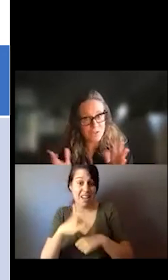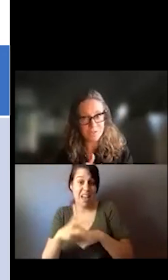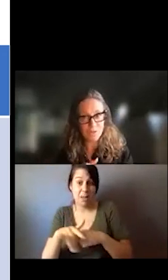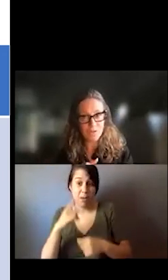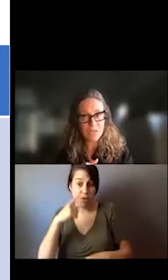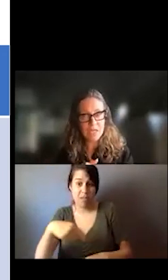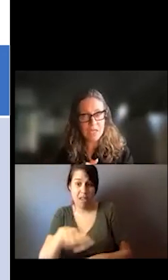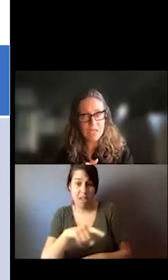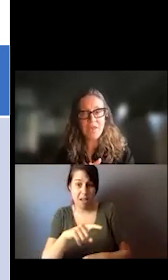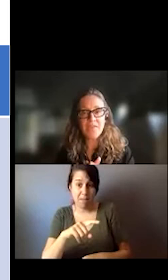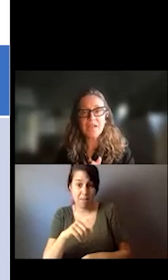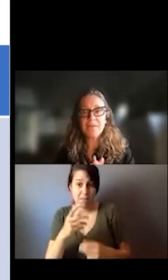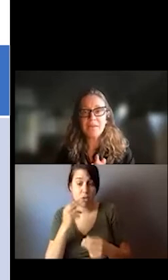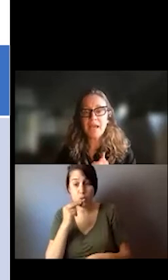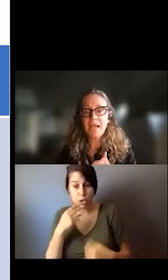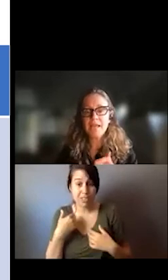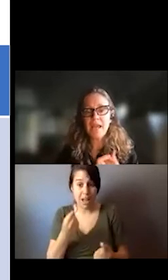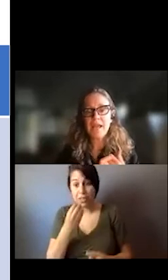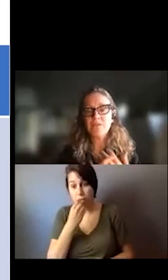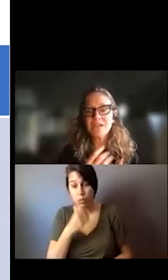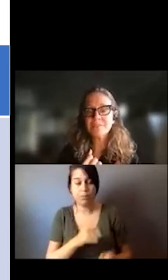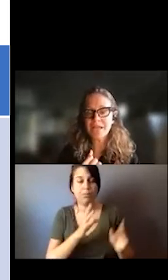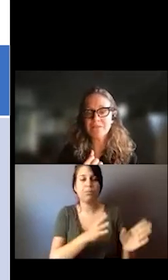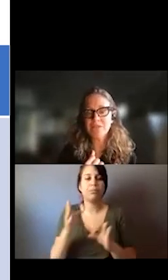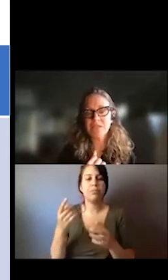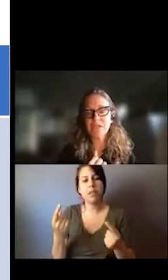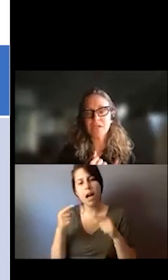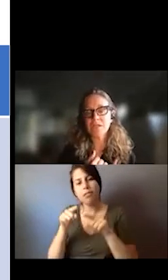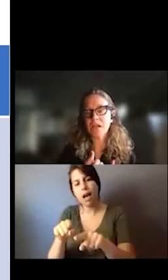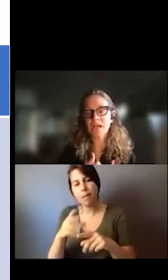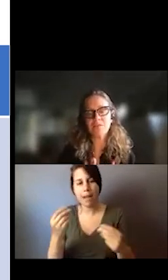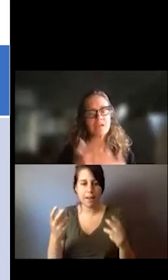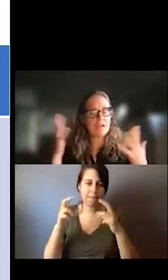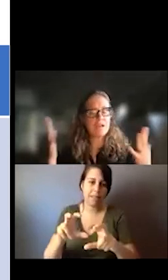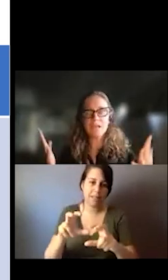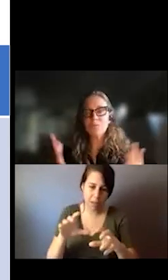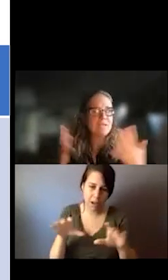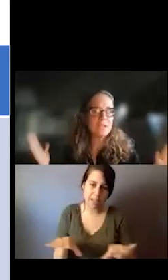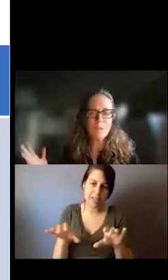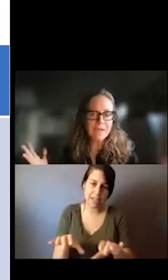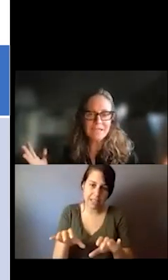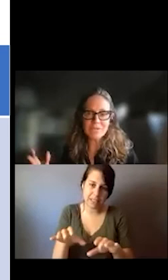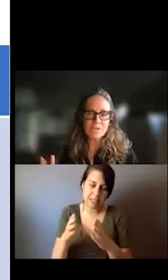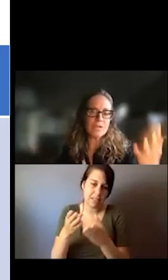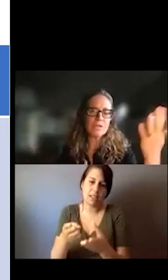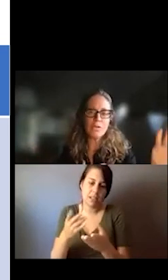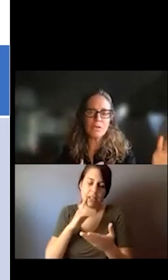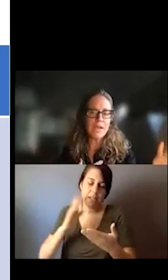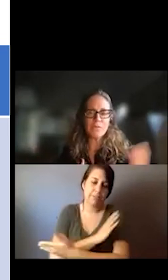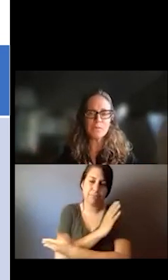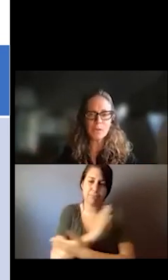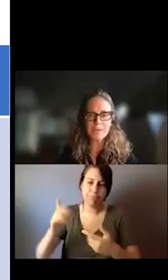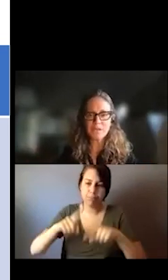them, healthy, nutritious foods. And then the alignment and investment activity here it ranges widely. So you